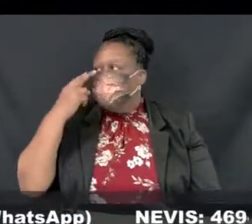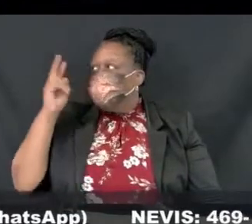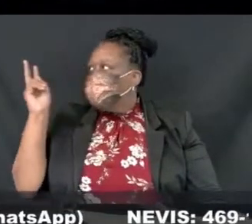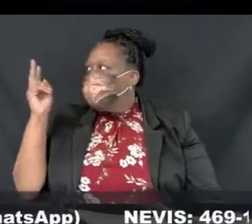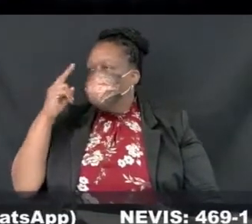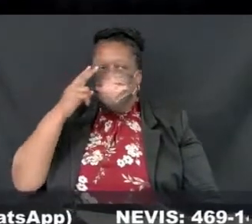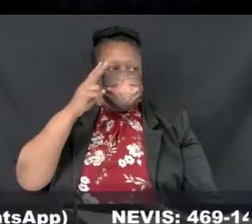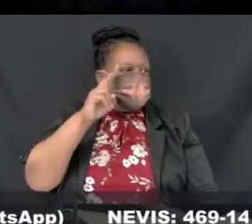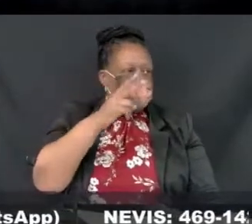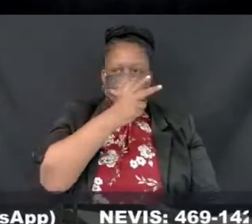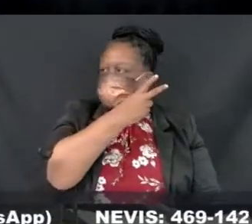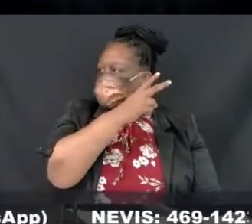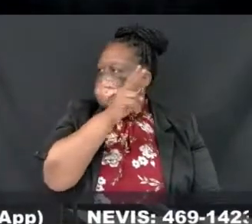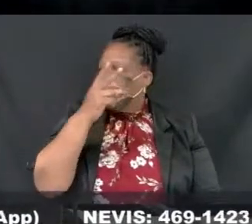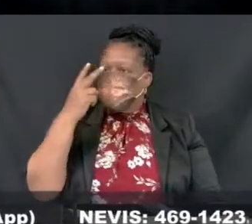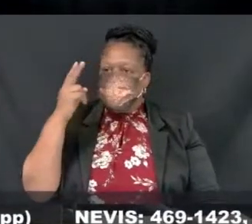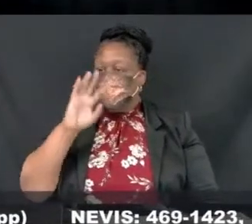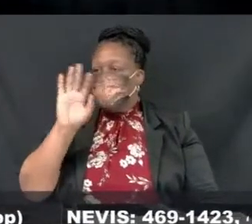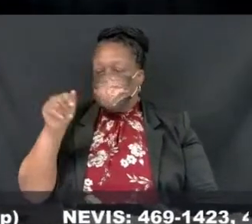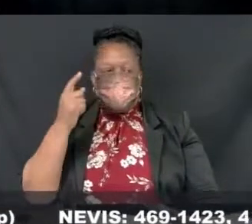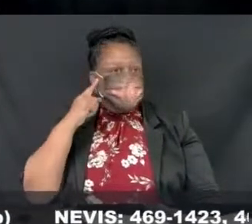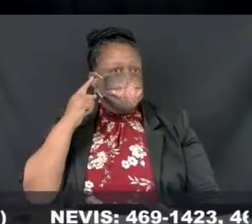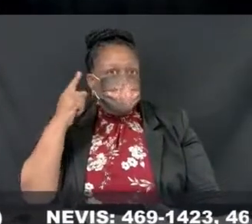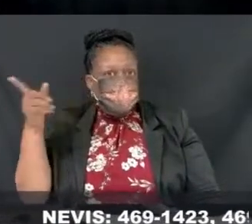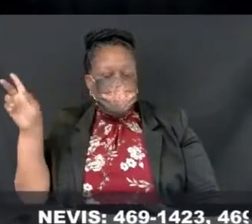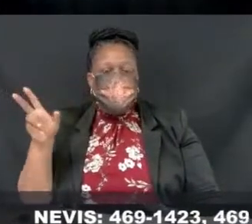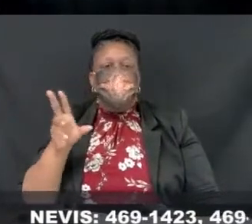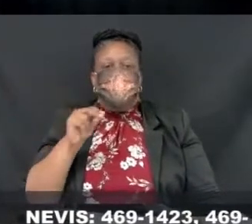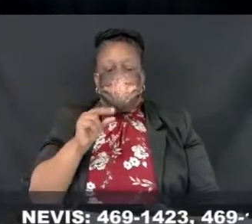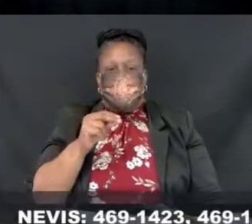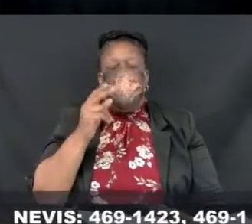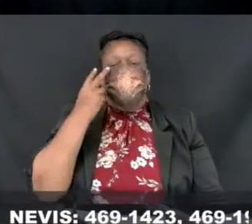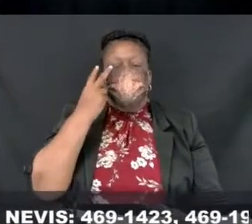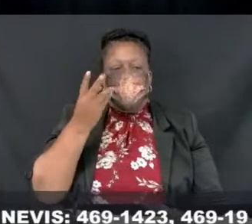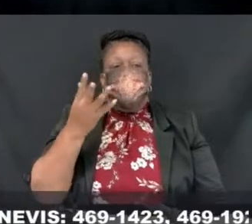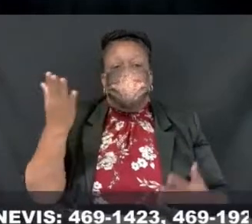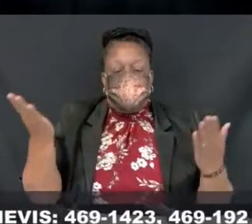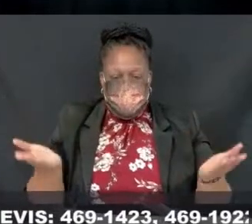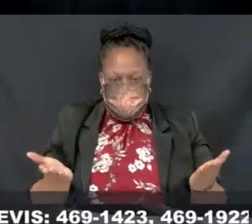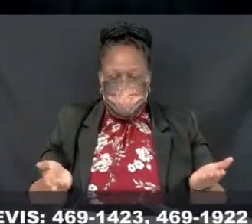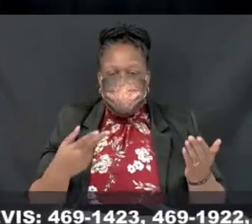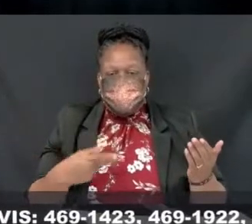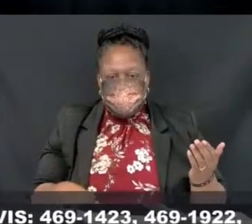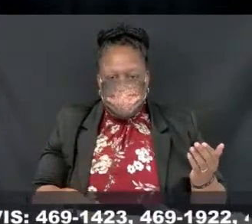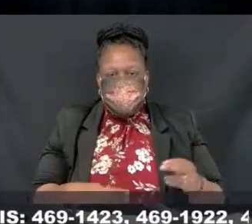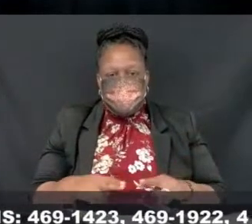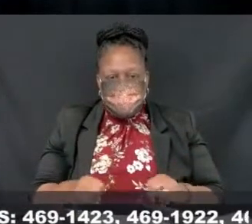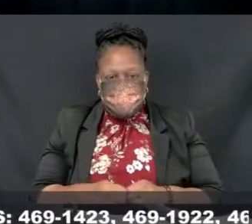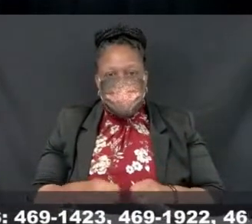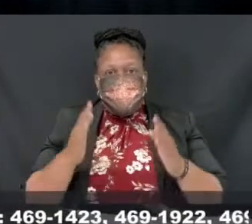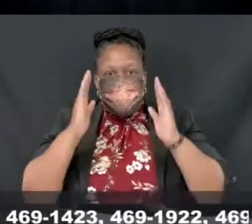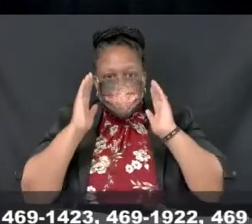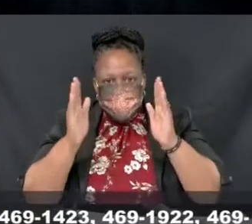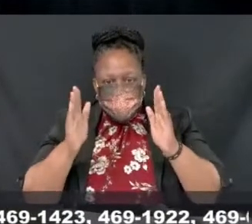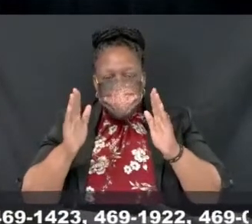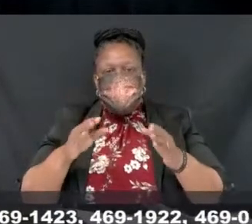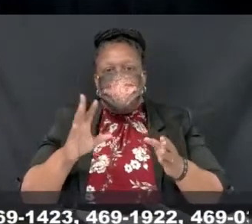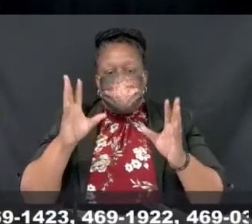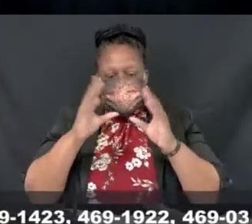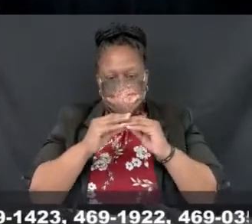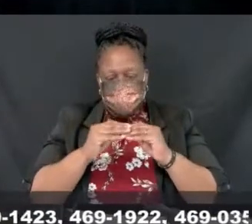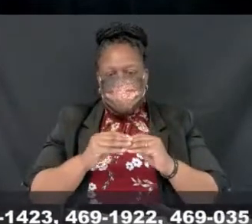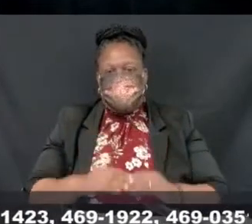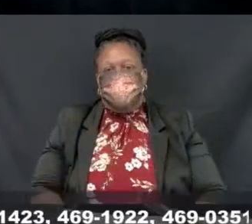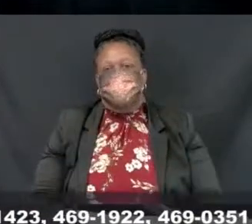briefings. Everybody was interested. Everybody put their hands on deck, and we were on board on the same train. And